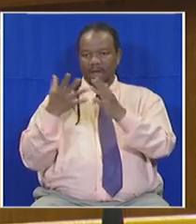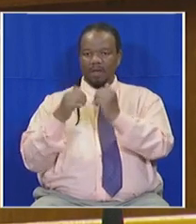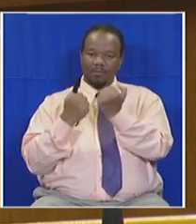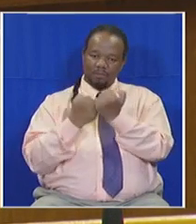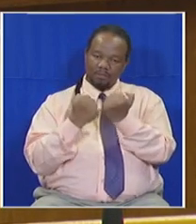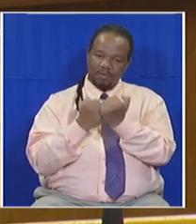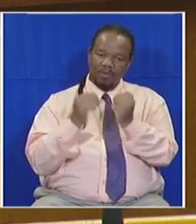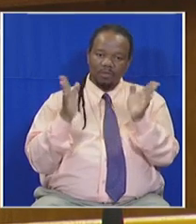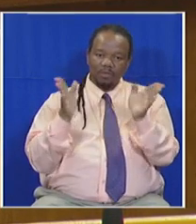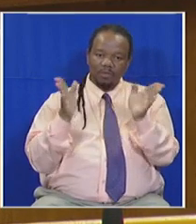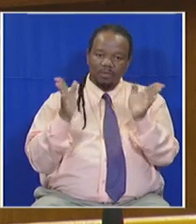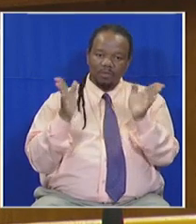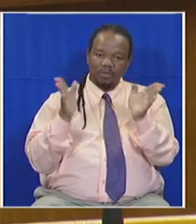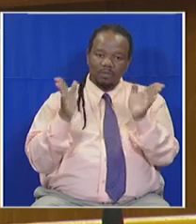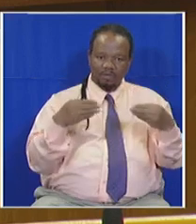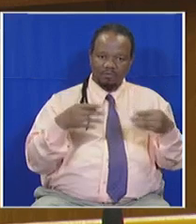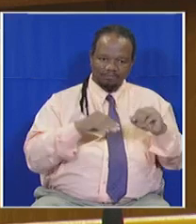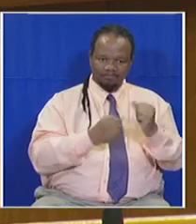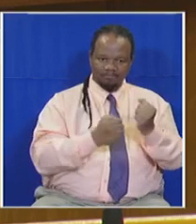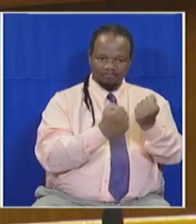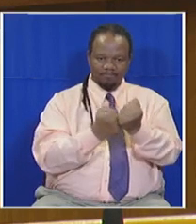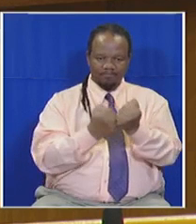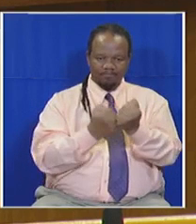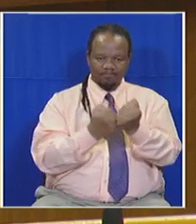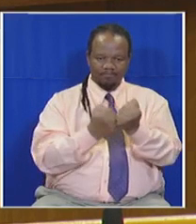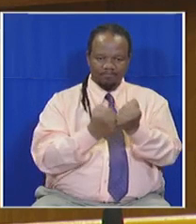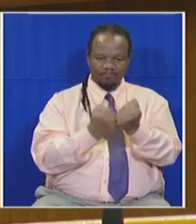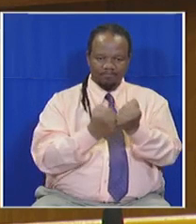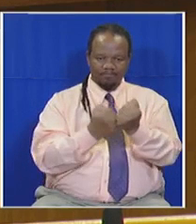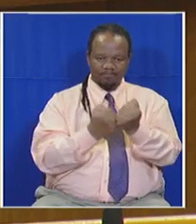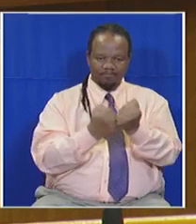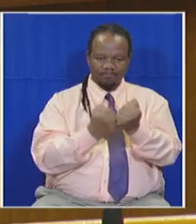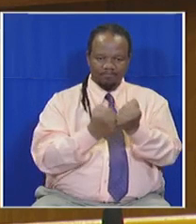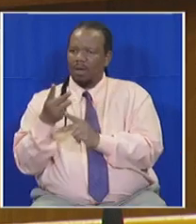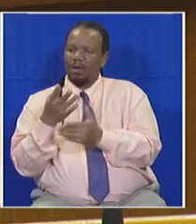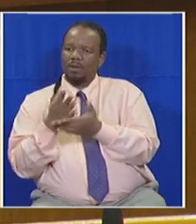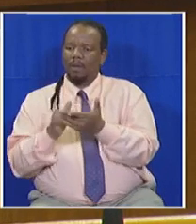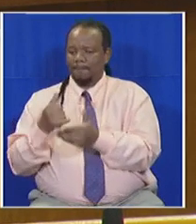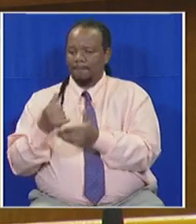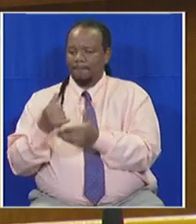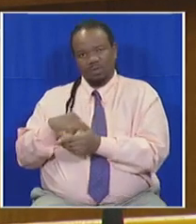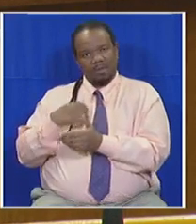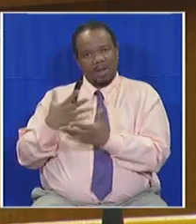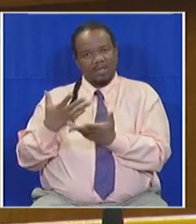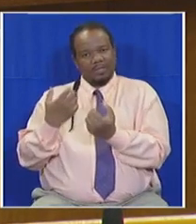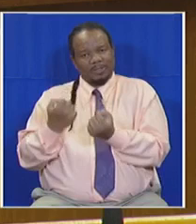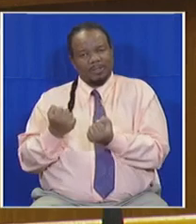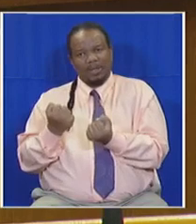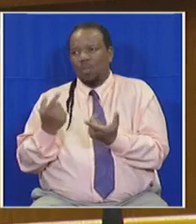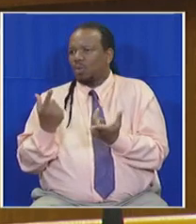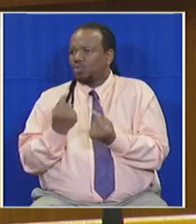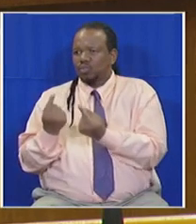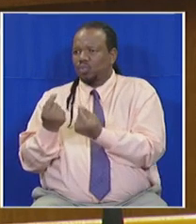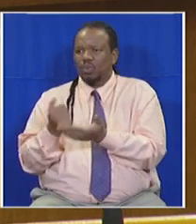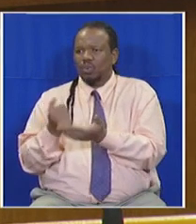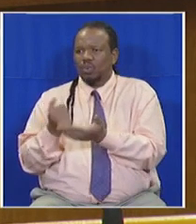micro enterprises. To accelerate the spending level of struggling municipality, Honorable Chairperson, COGTA has planned to